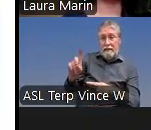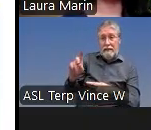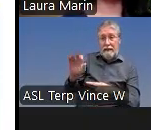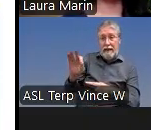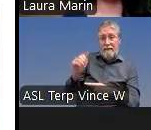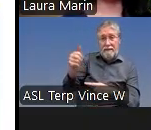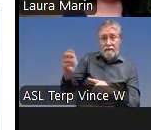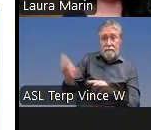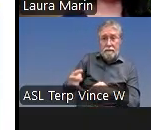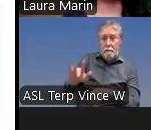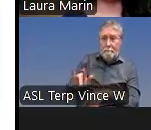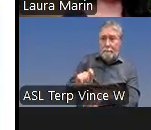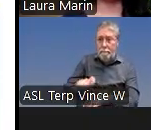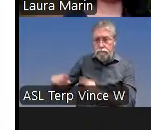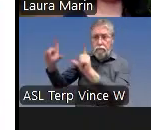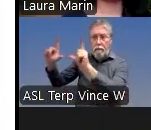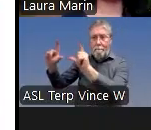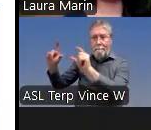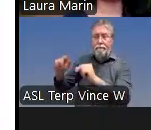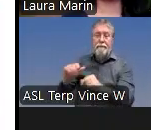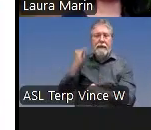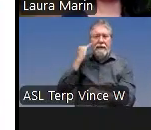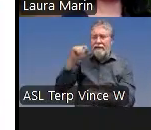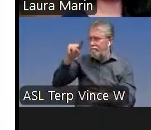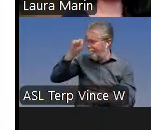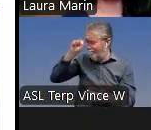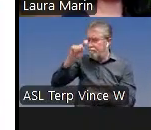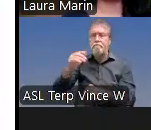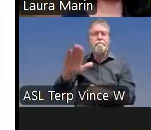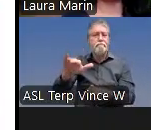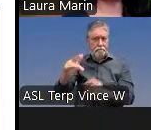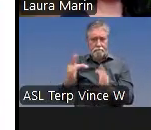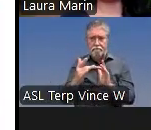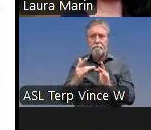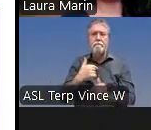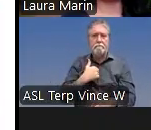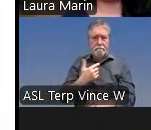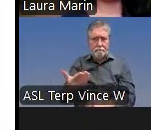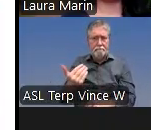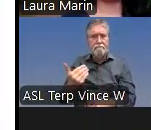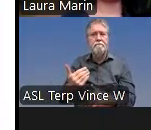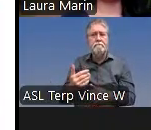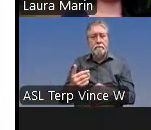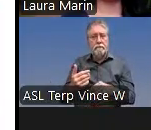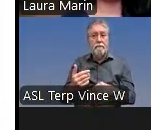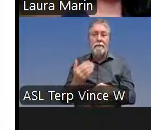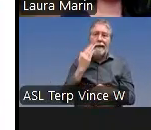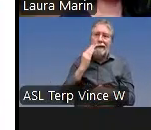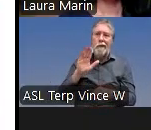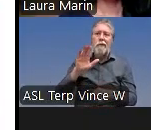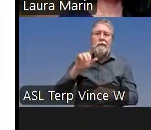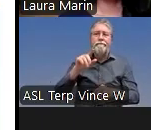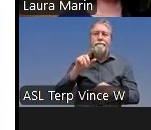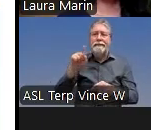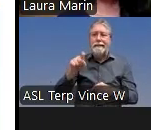please hit me up with any questions you have. There are a lot of different, very different needs, and I'll